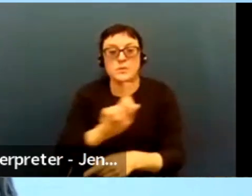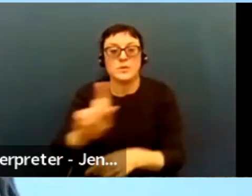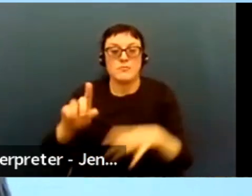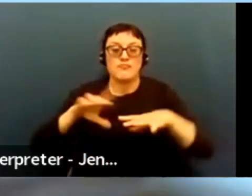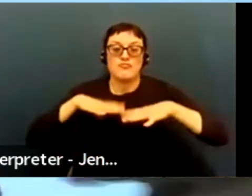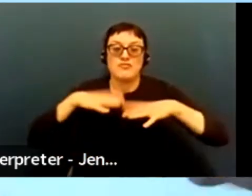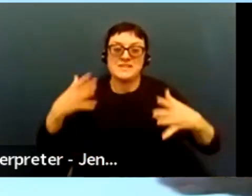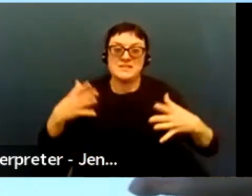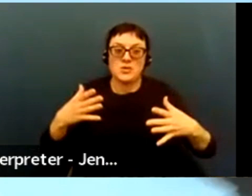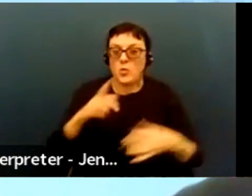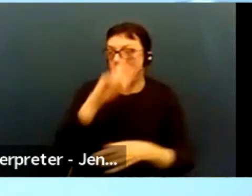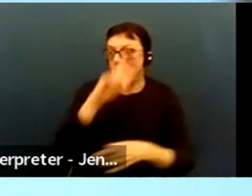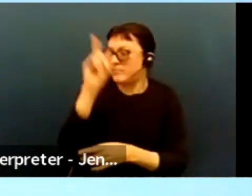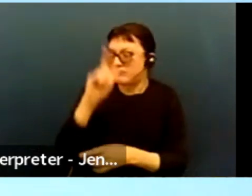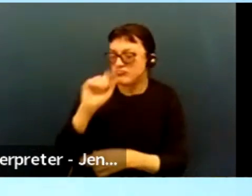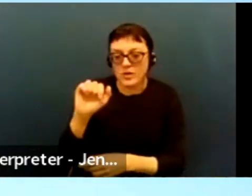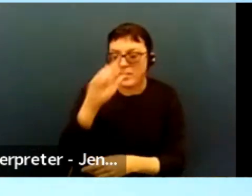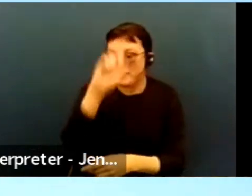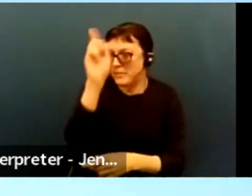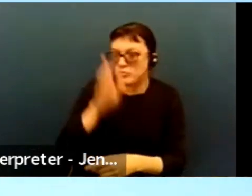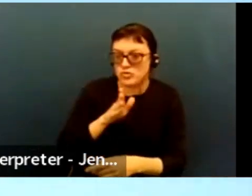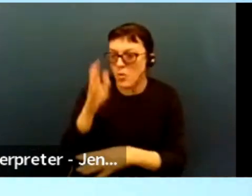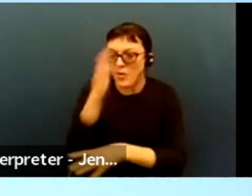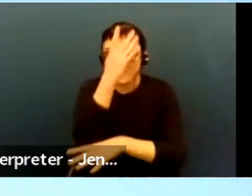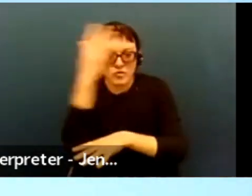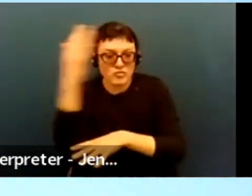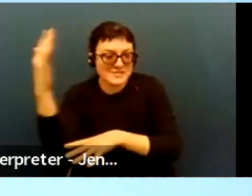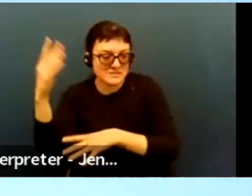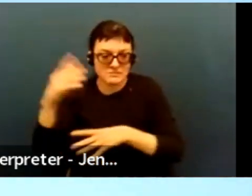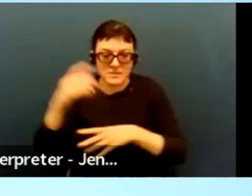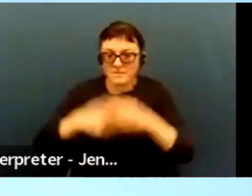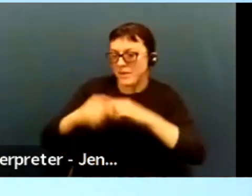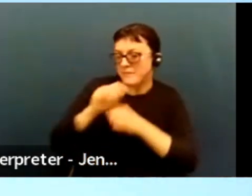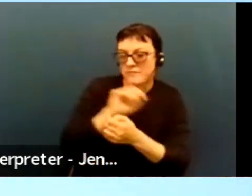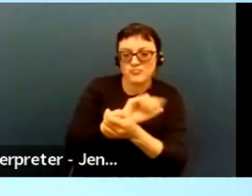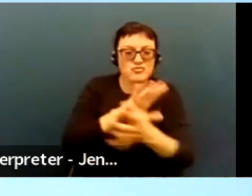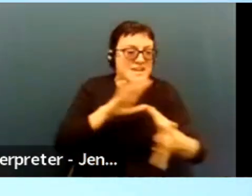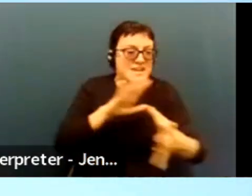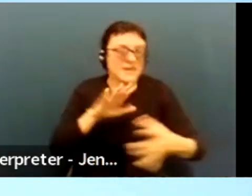Yeah. Even Romeo gets a lot of courage being in the garden.